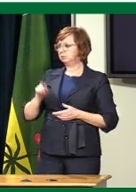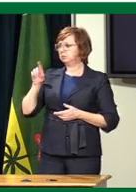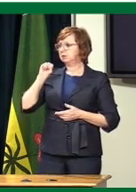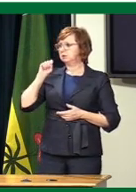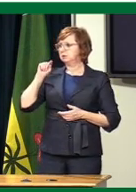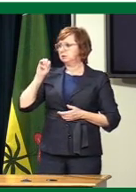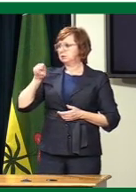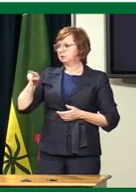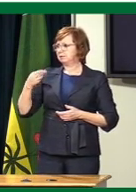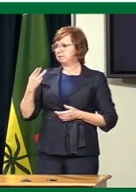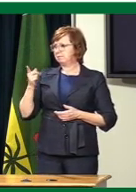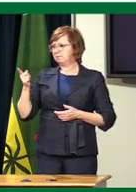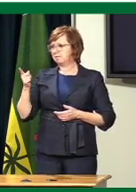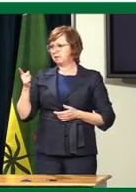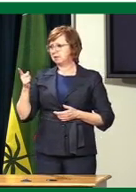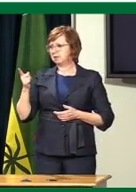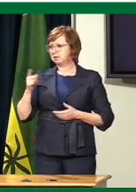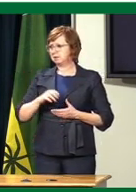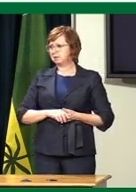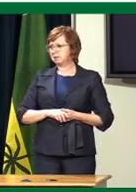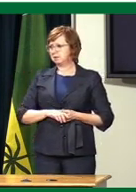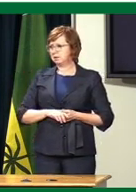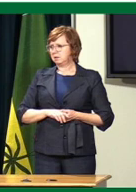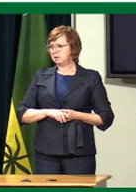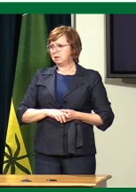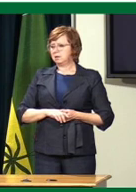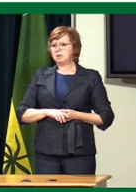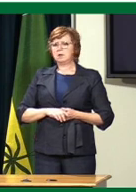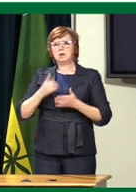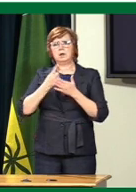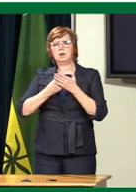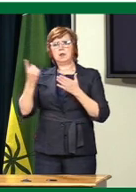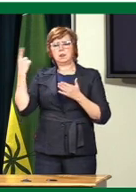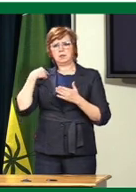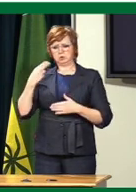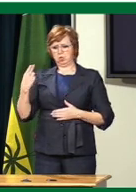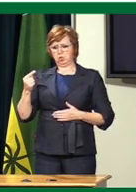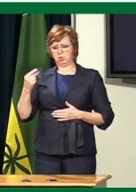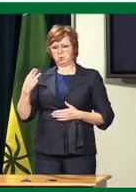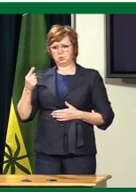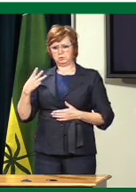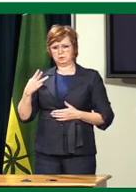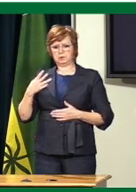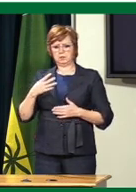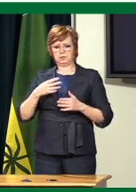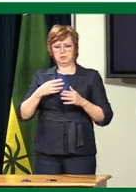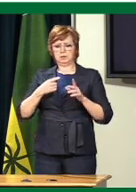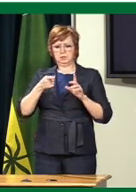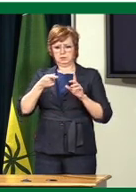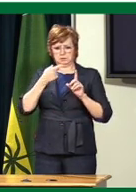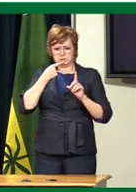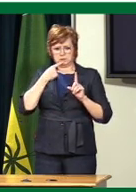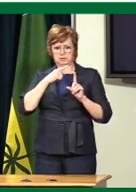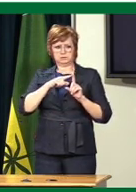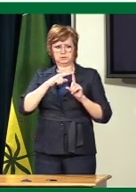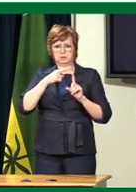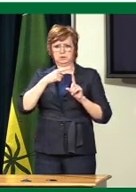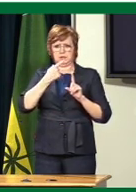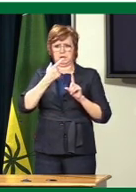Yeah. I just want to, it's a clarification. Last Thursday you said that the average positive case had 11 contacts, and today we're hearing